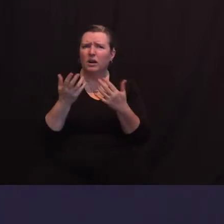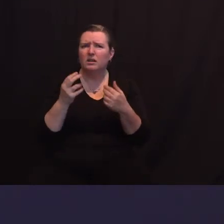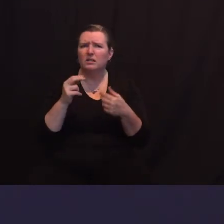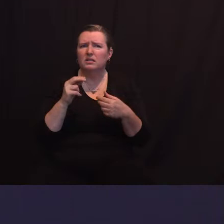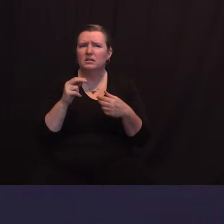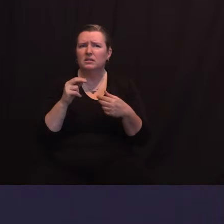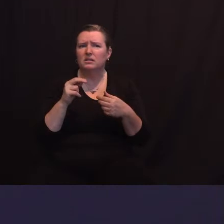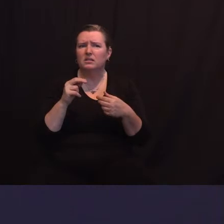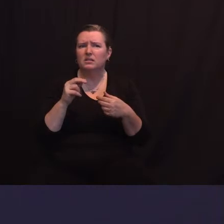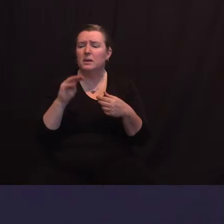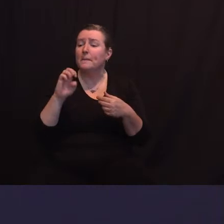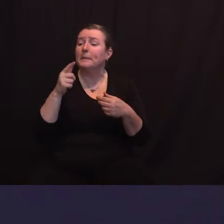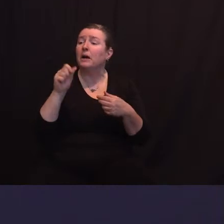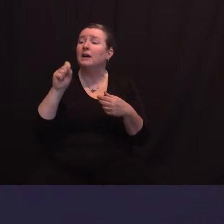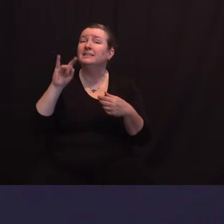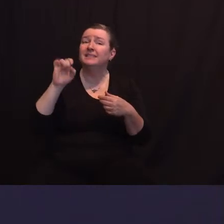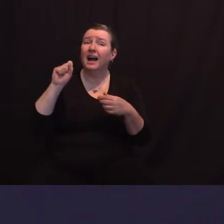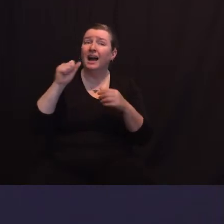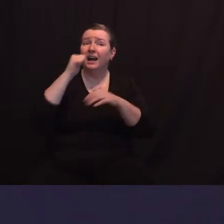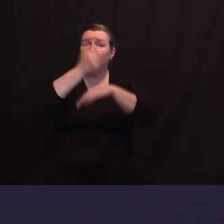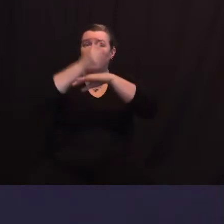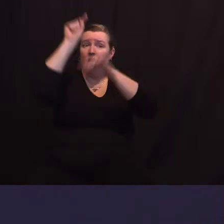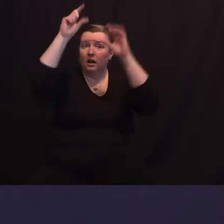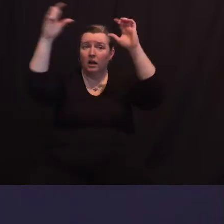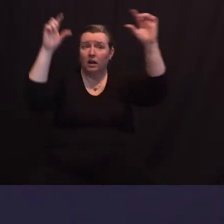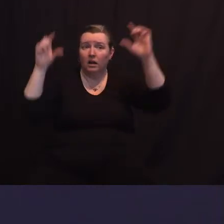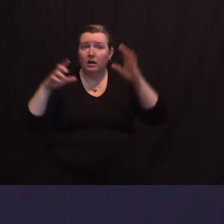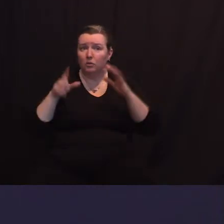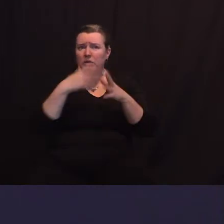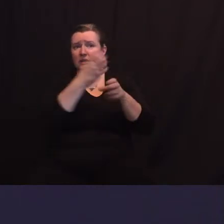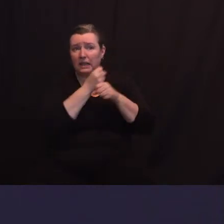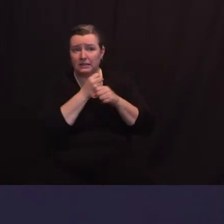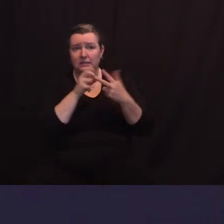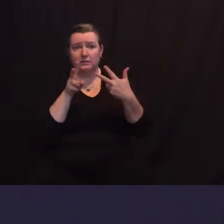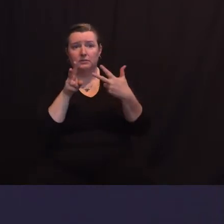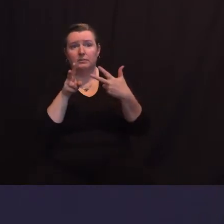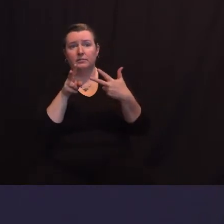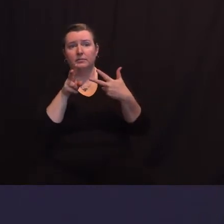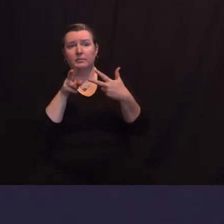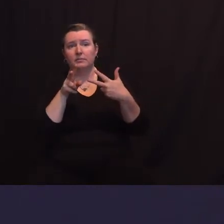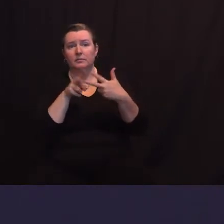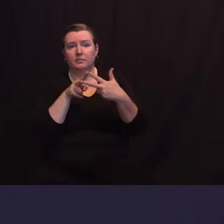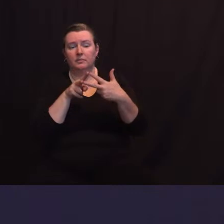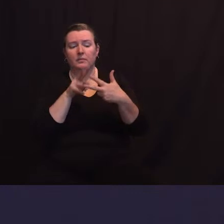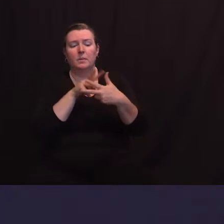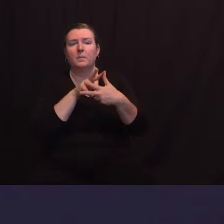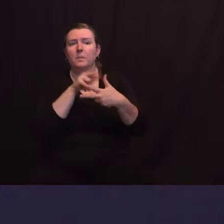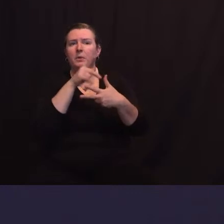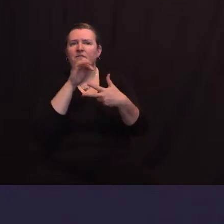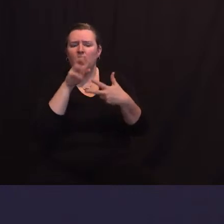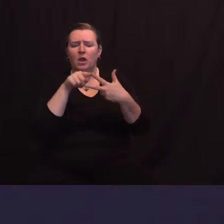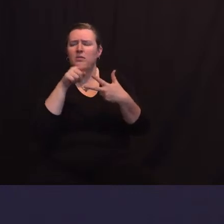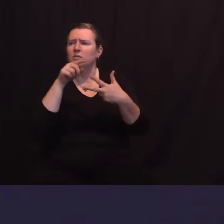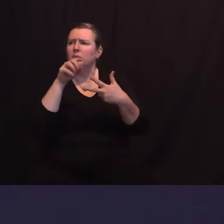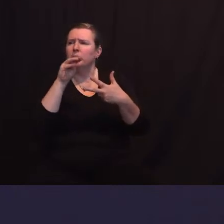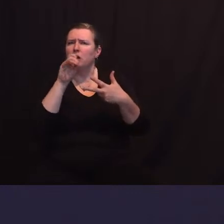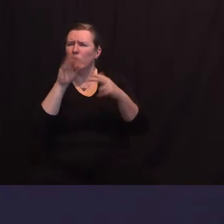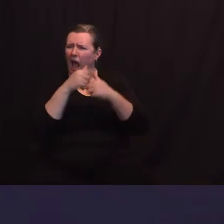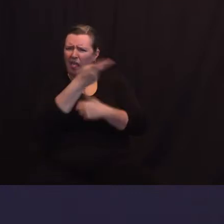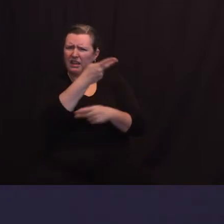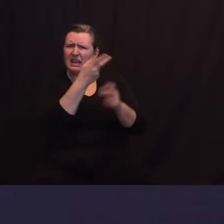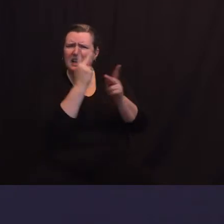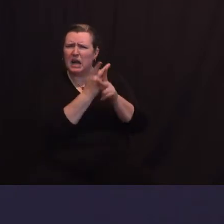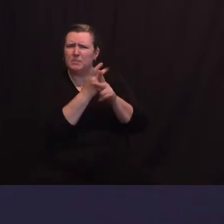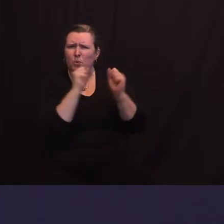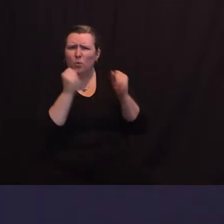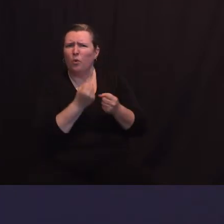they receive either Pfizer or Moderna supply? How are they keeping it cold? Is it just dry ice? Do they have super cold freezers